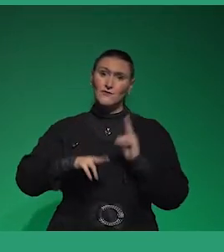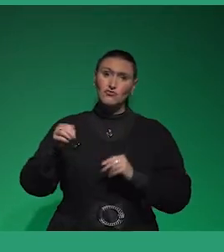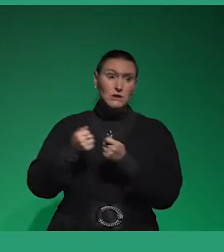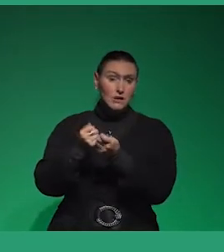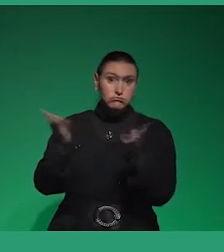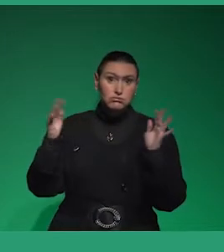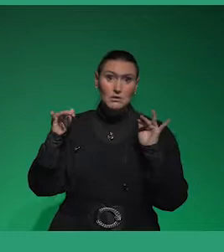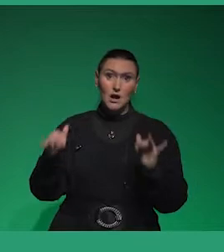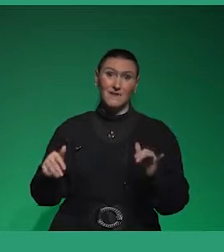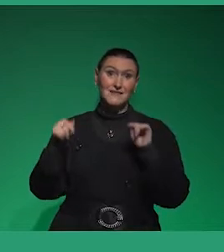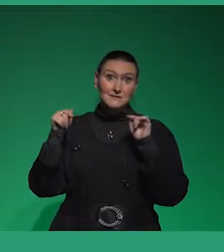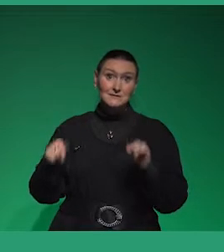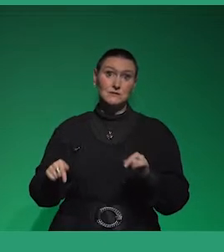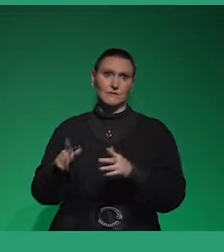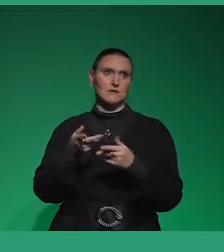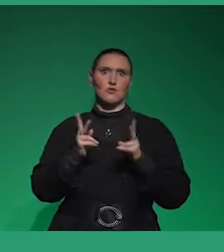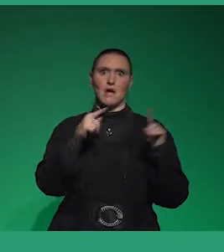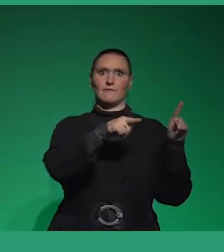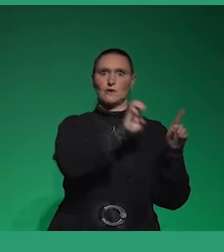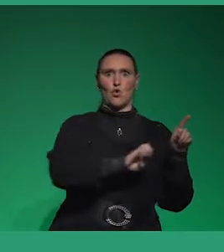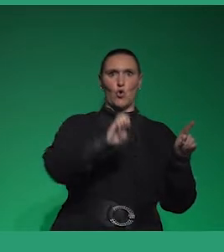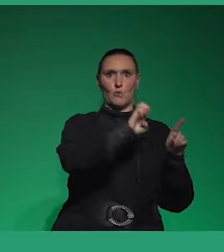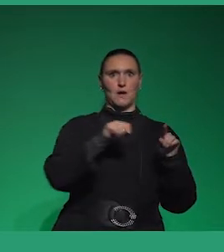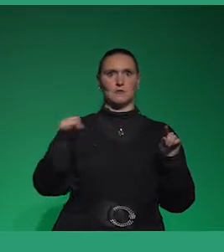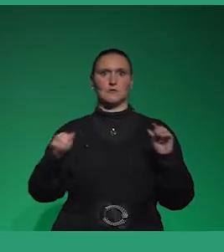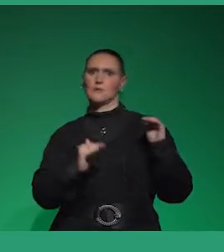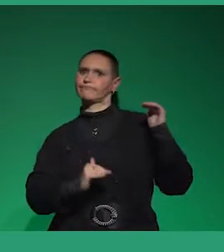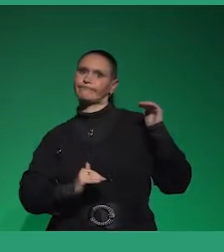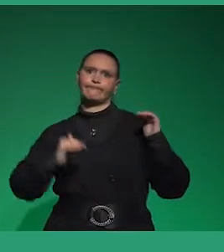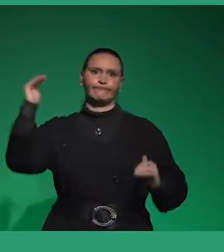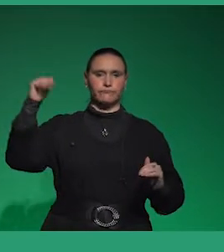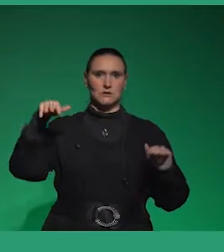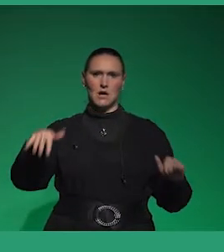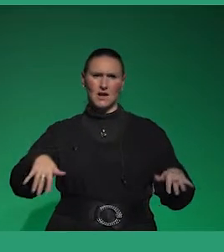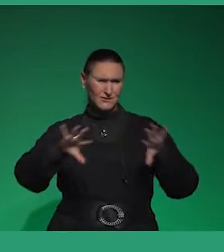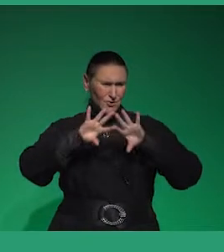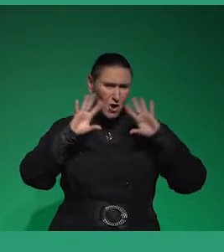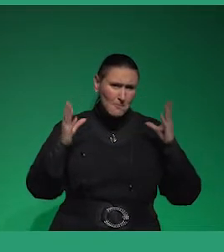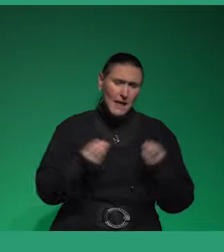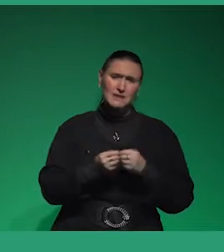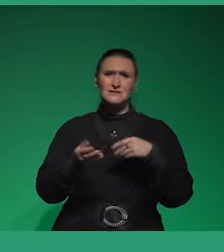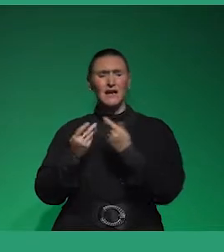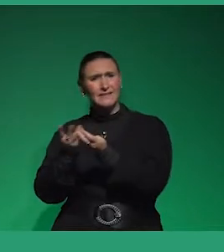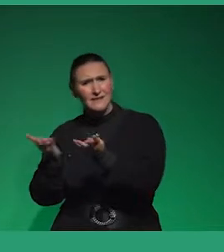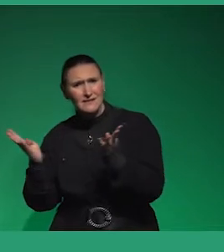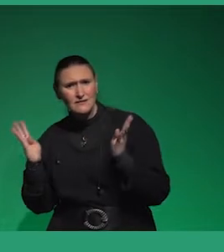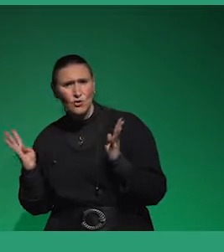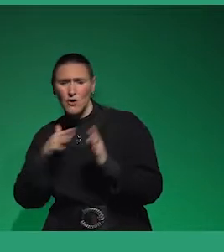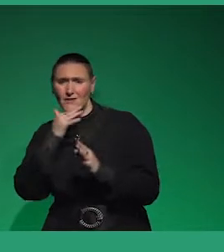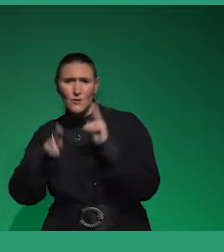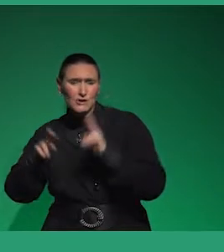in entire Europe. So they're very complex, very diverse. To give you an idea